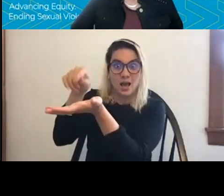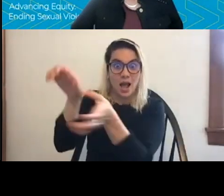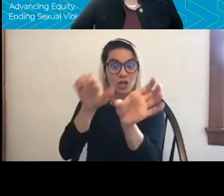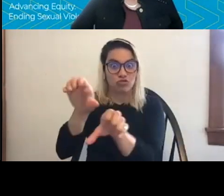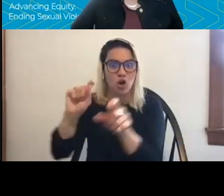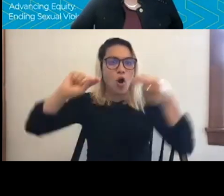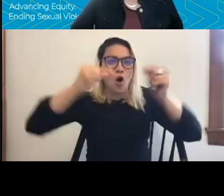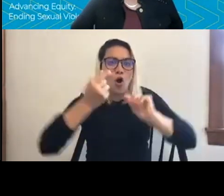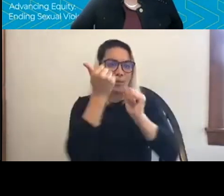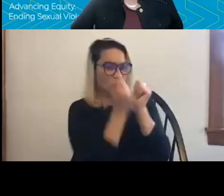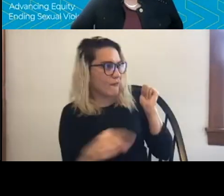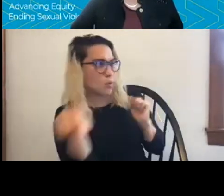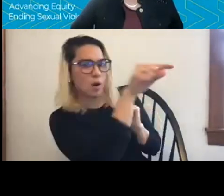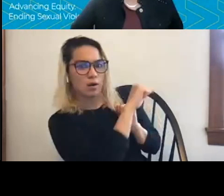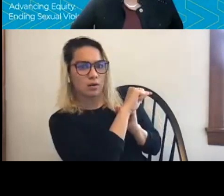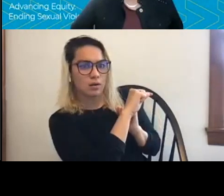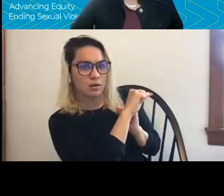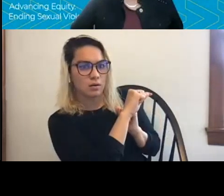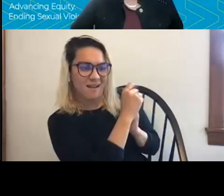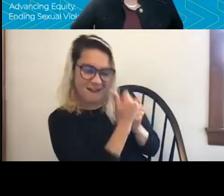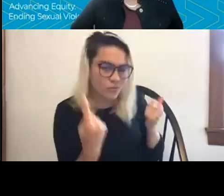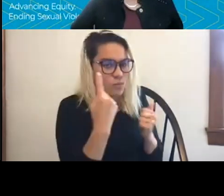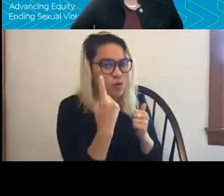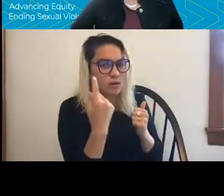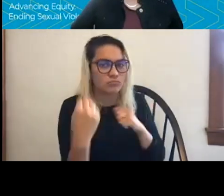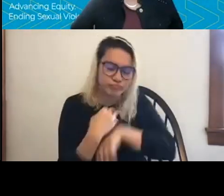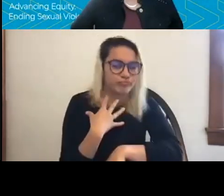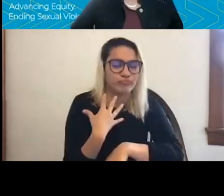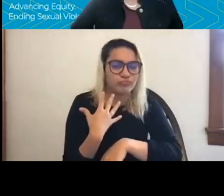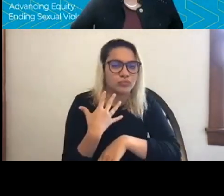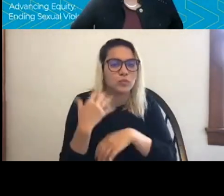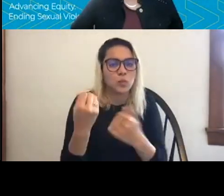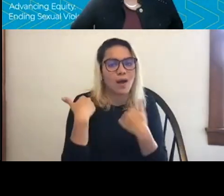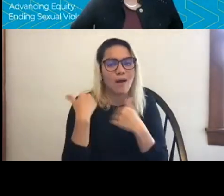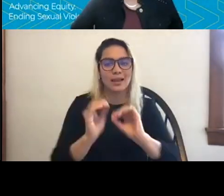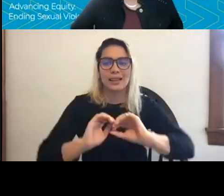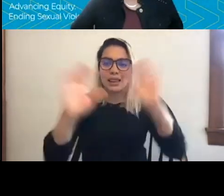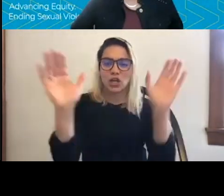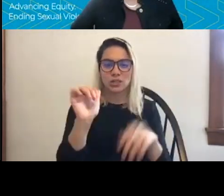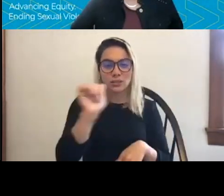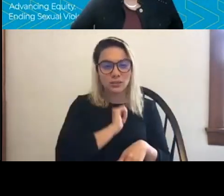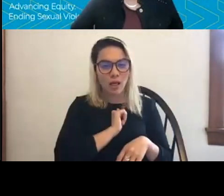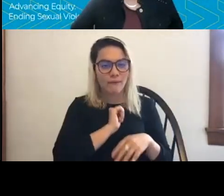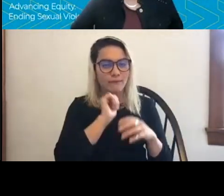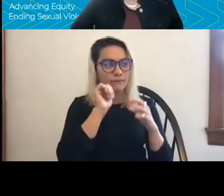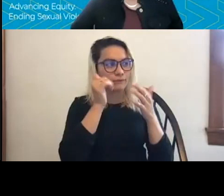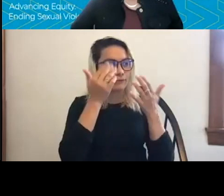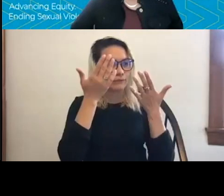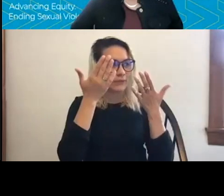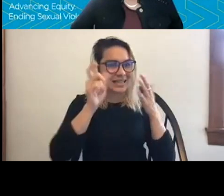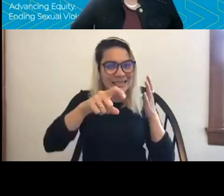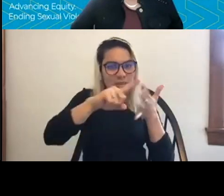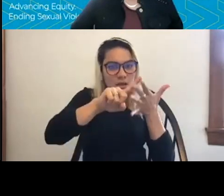we can together have a clear self-interest that is grounded in ourselves and our communities and our families, and move forward in the